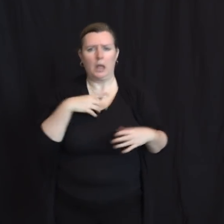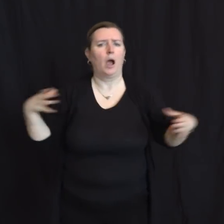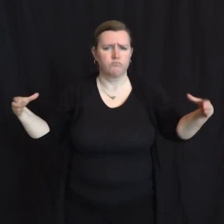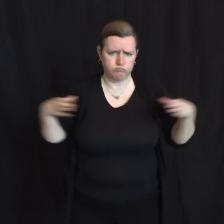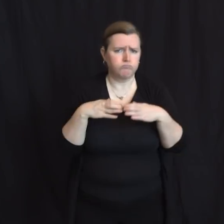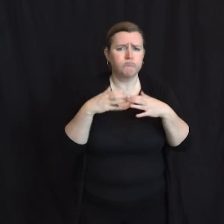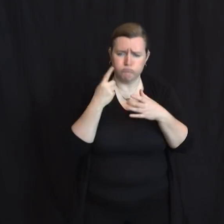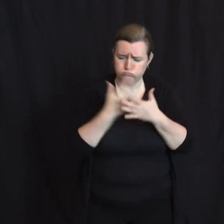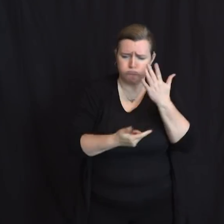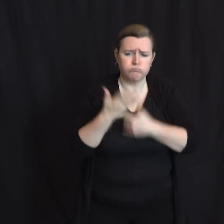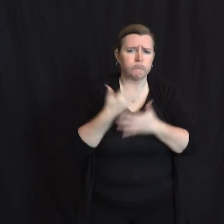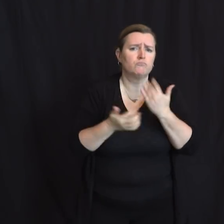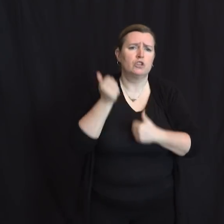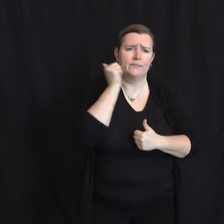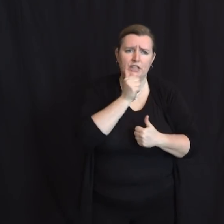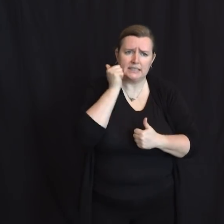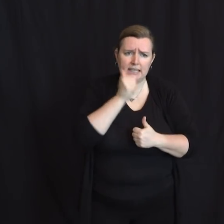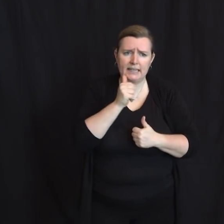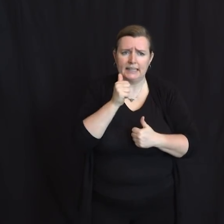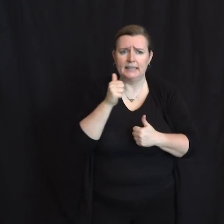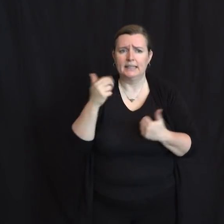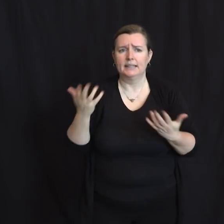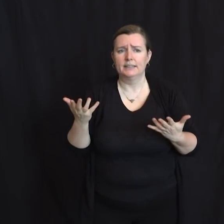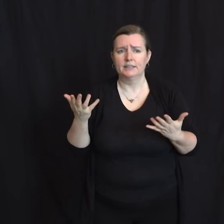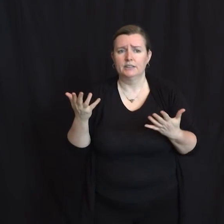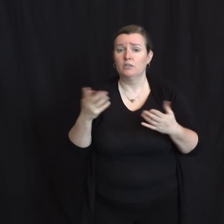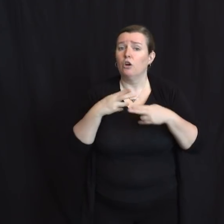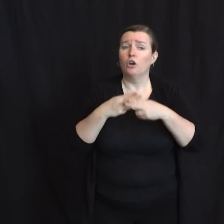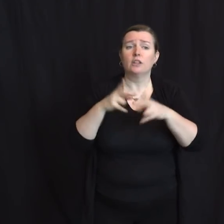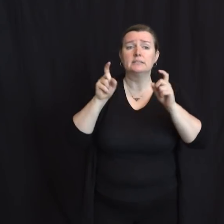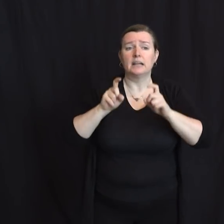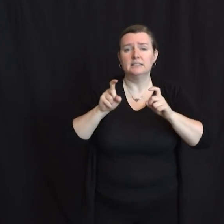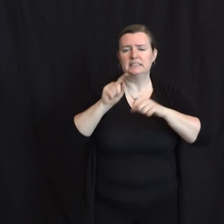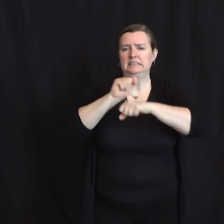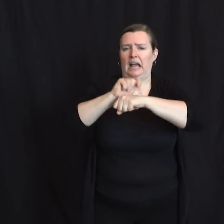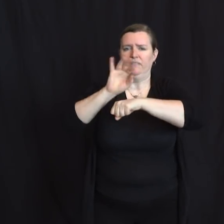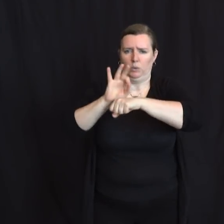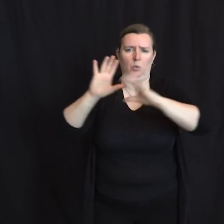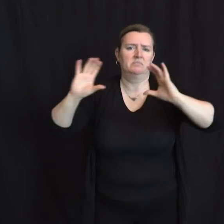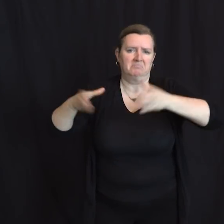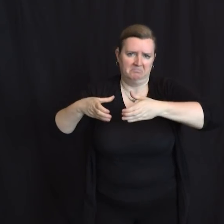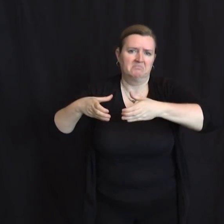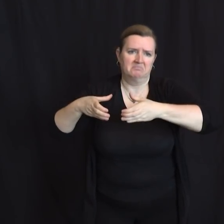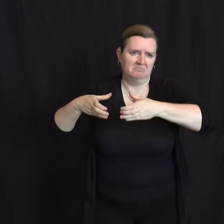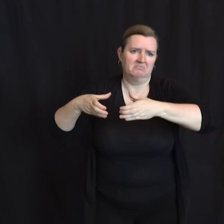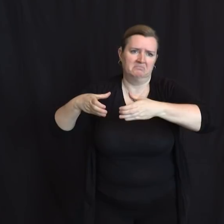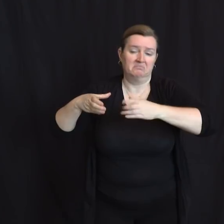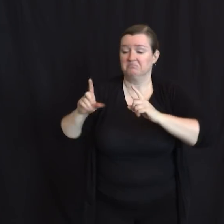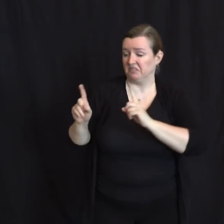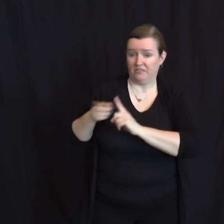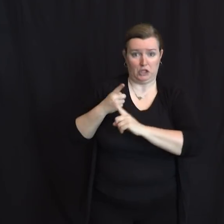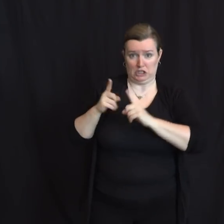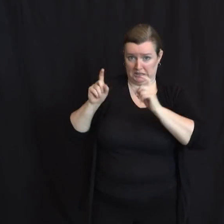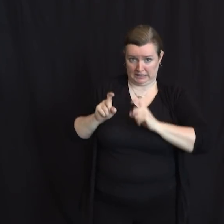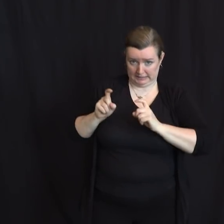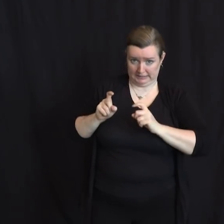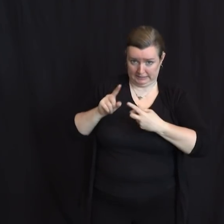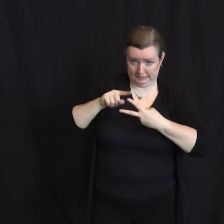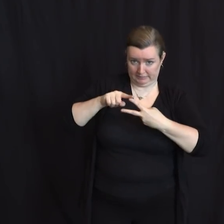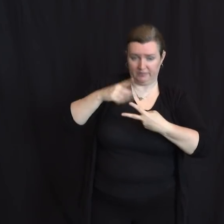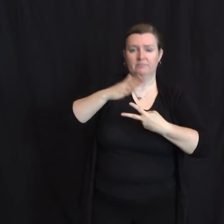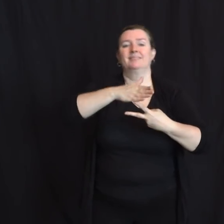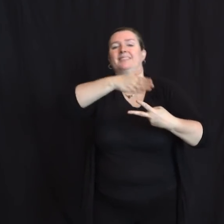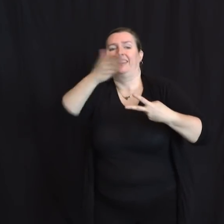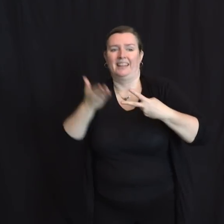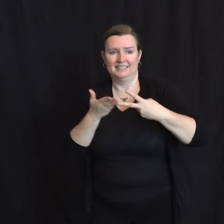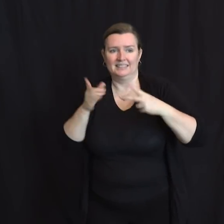developing a testing task force. The test is the first step. The second is